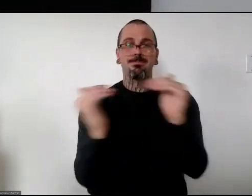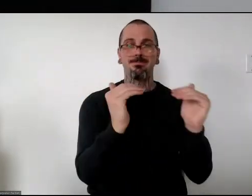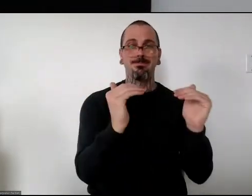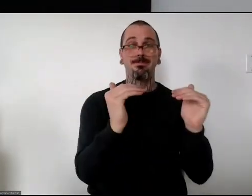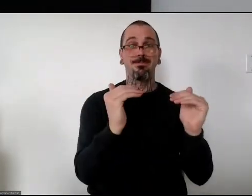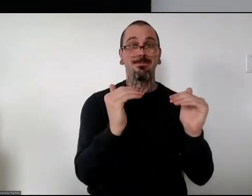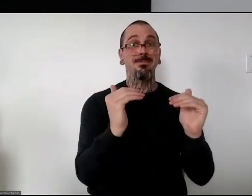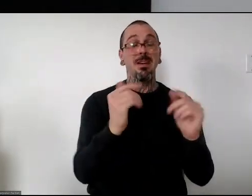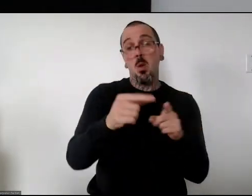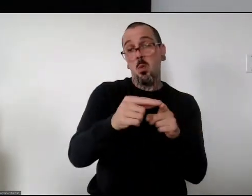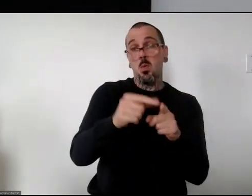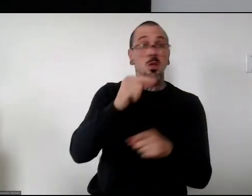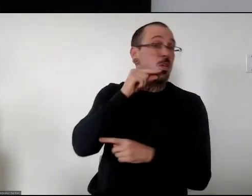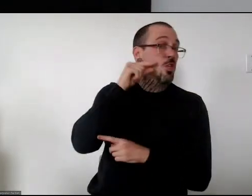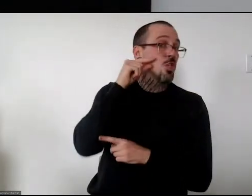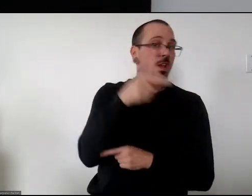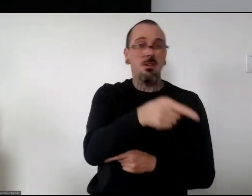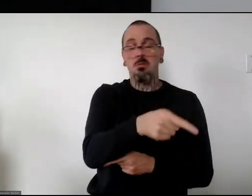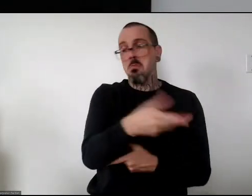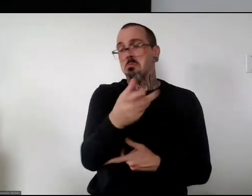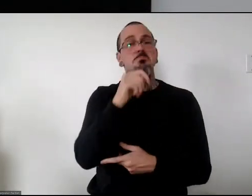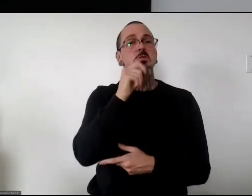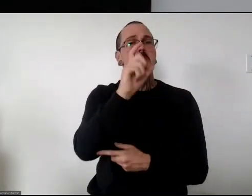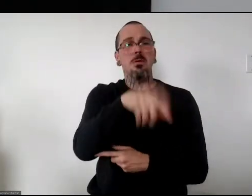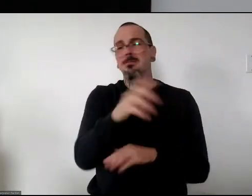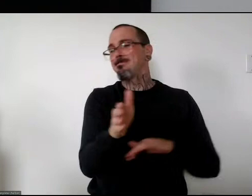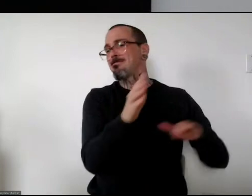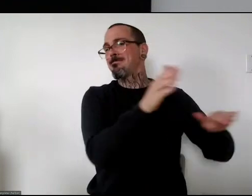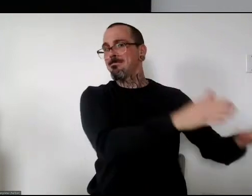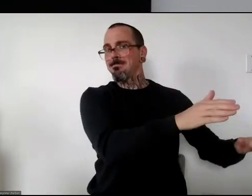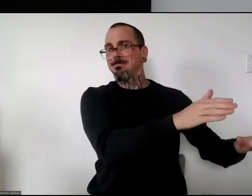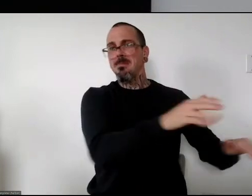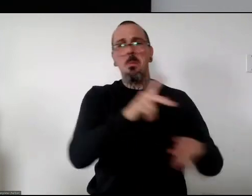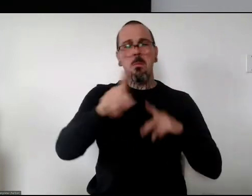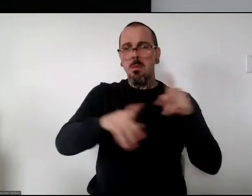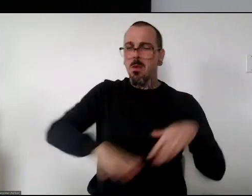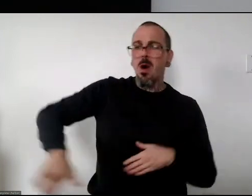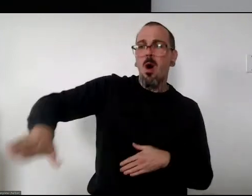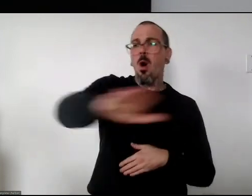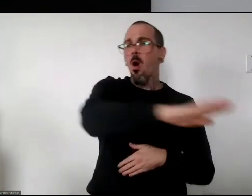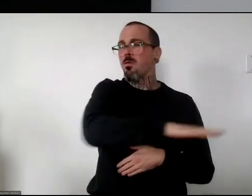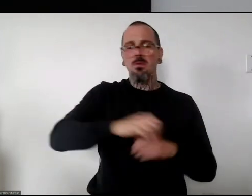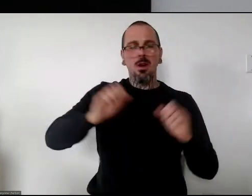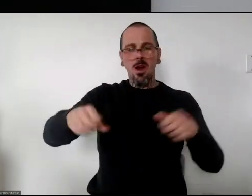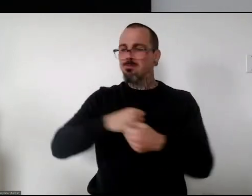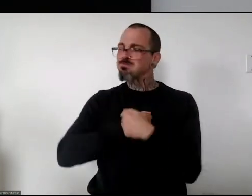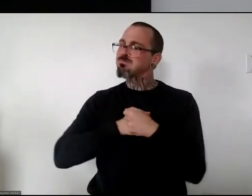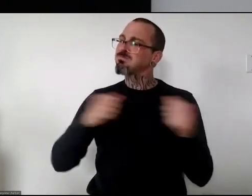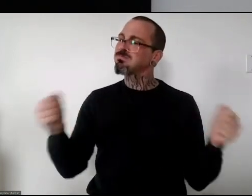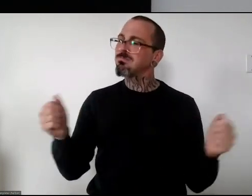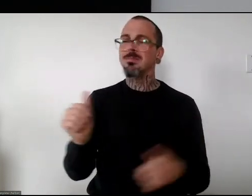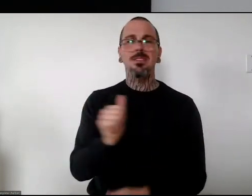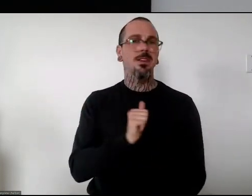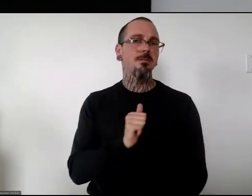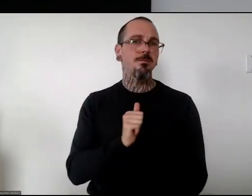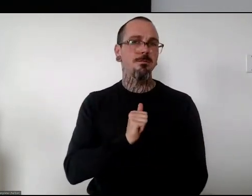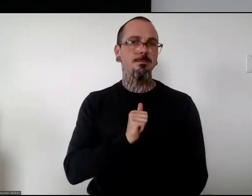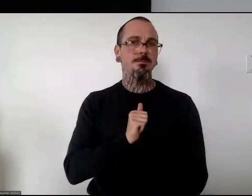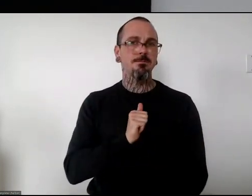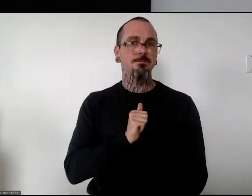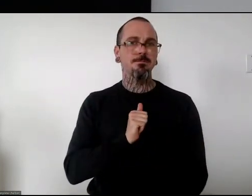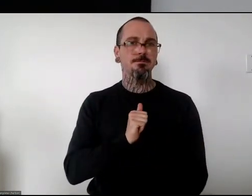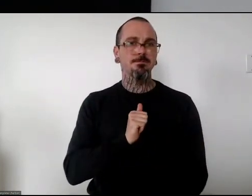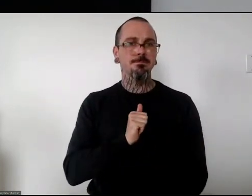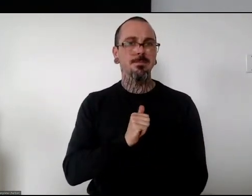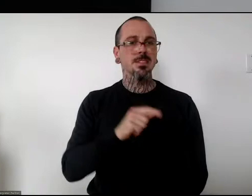exist? Where everybody can be themselves? Gender equality is a human issue. It affects